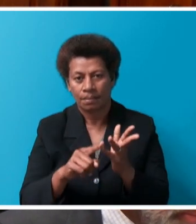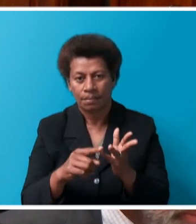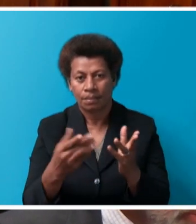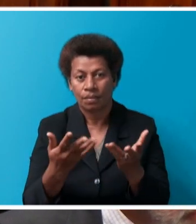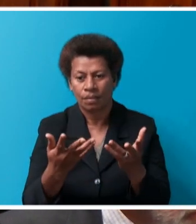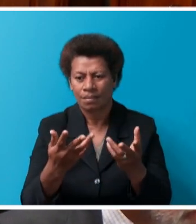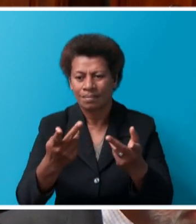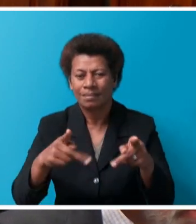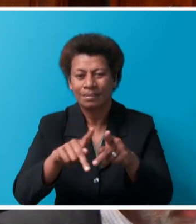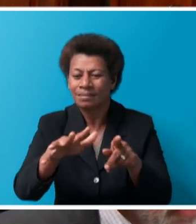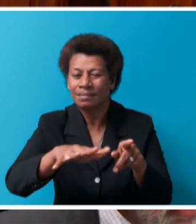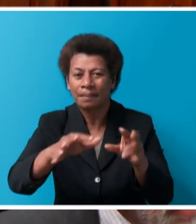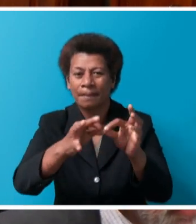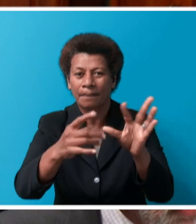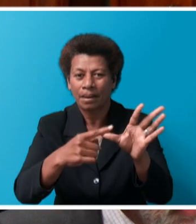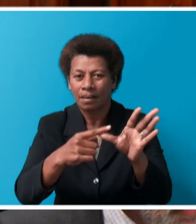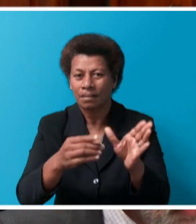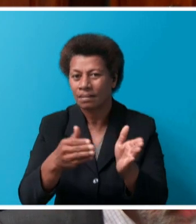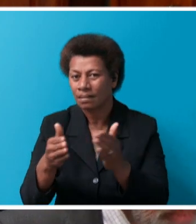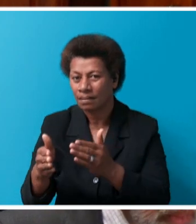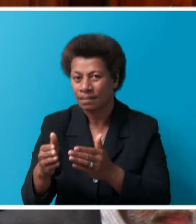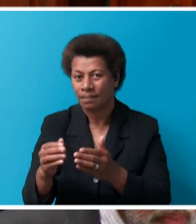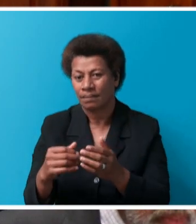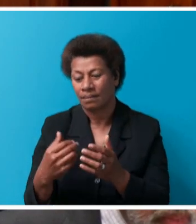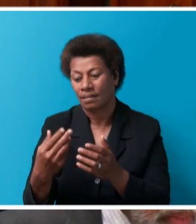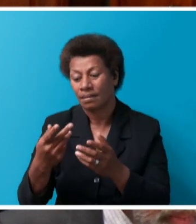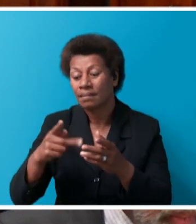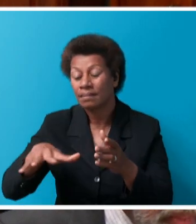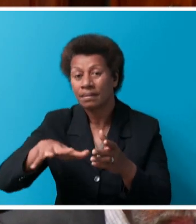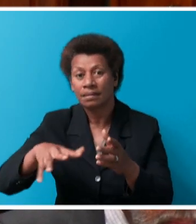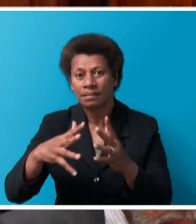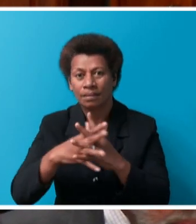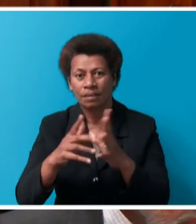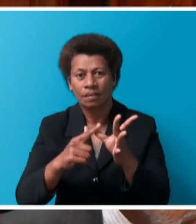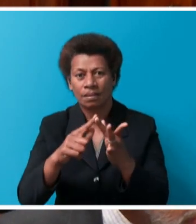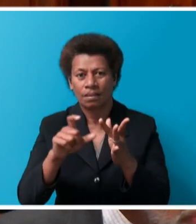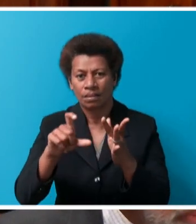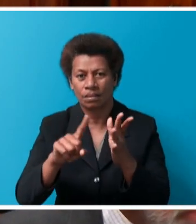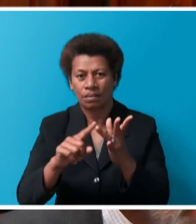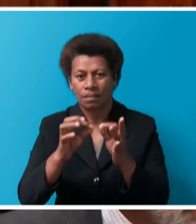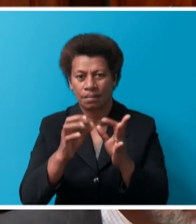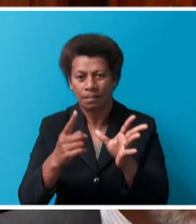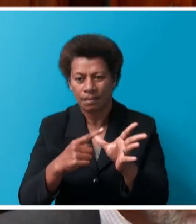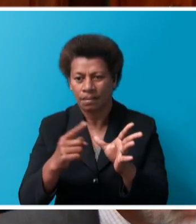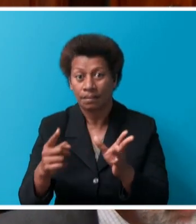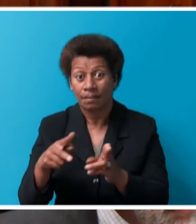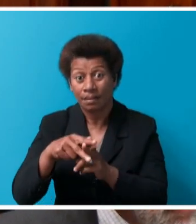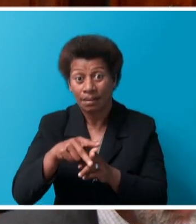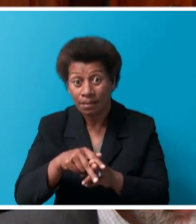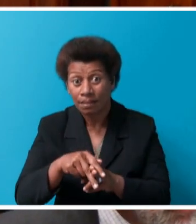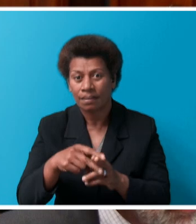mai wangandra na sokotawa na rewa tiki no waidamba e sana nanronga na osa. Dolvina